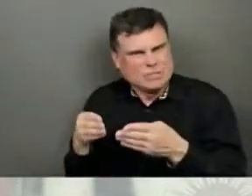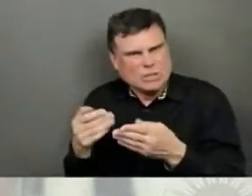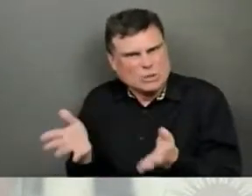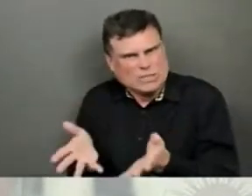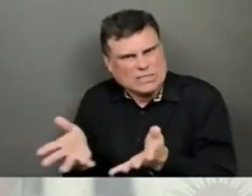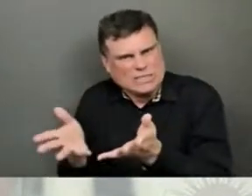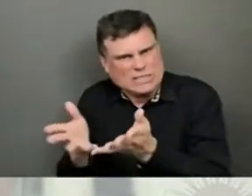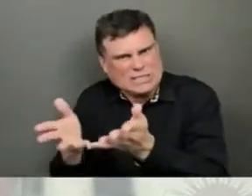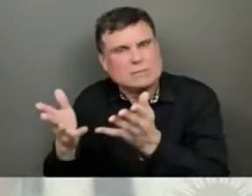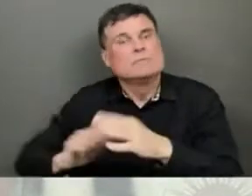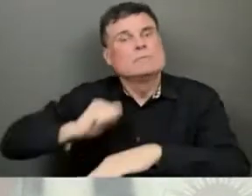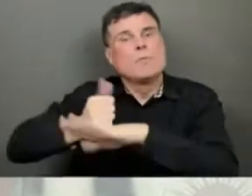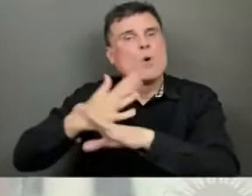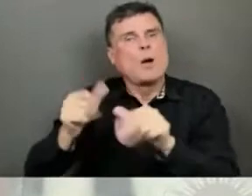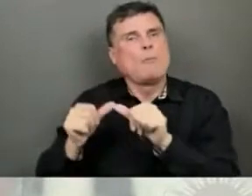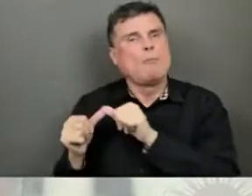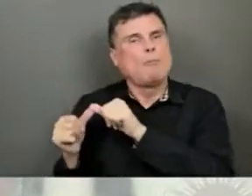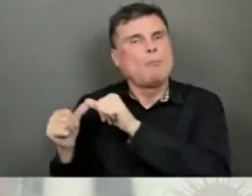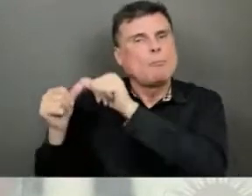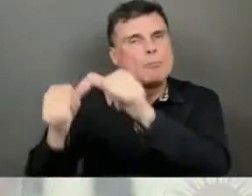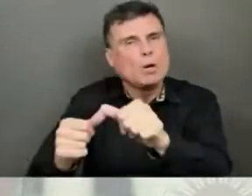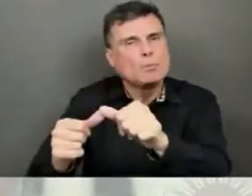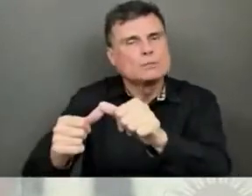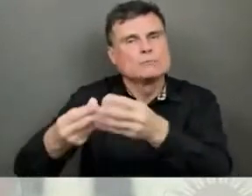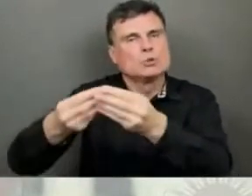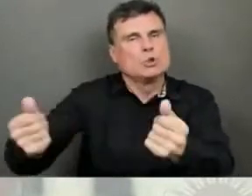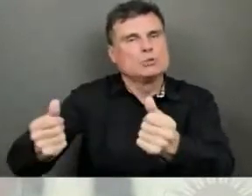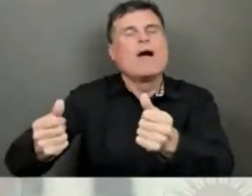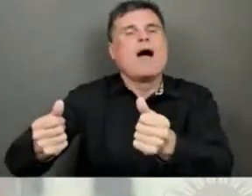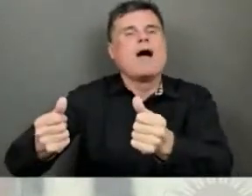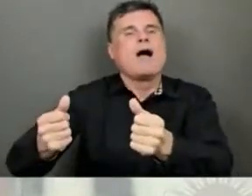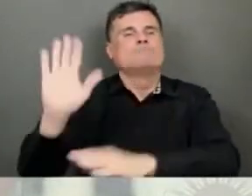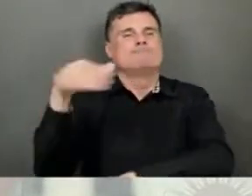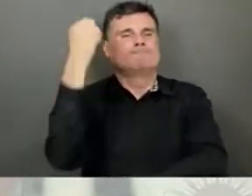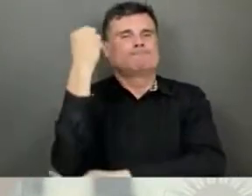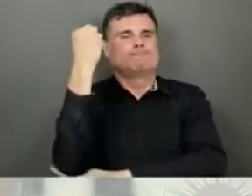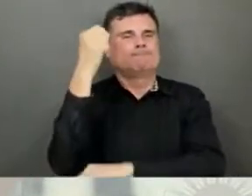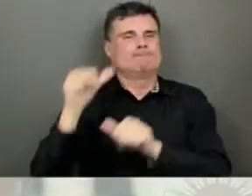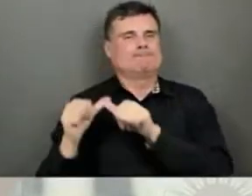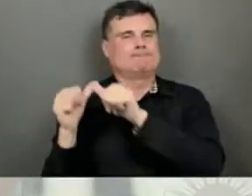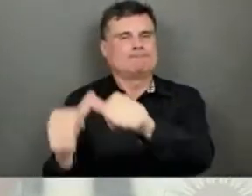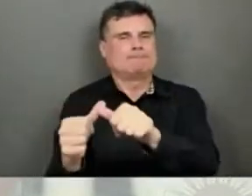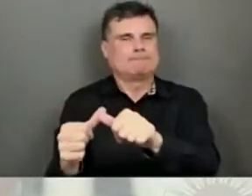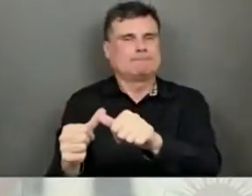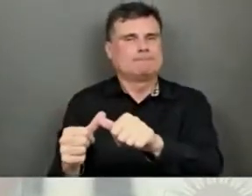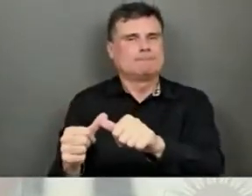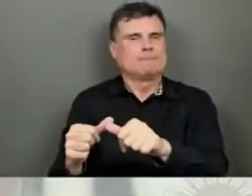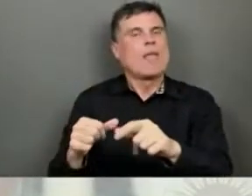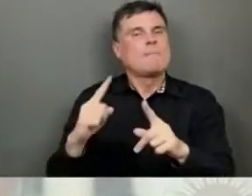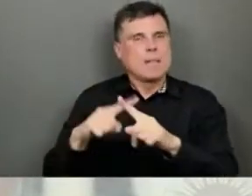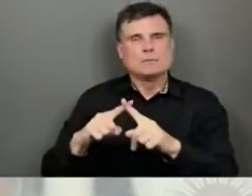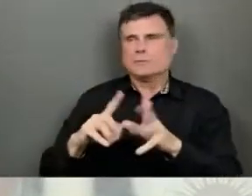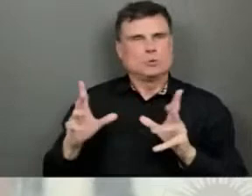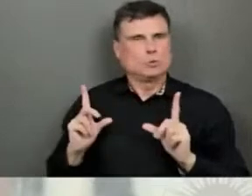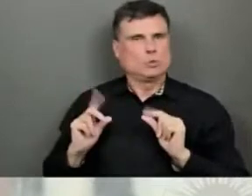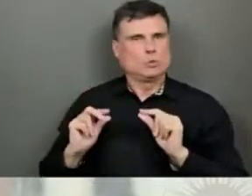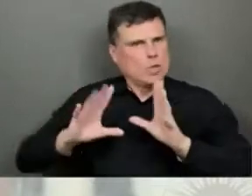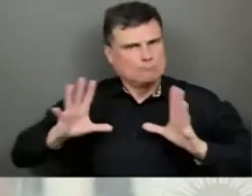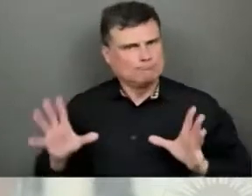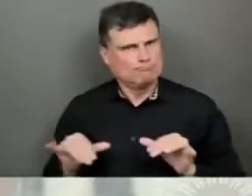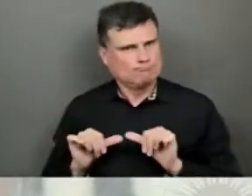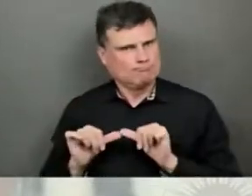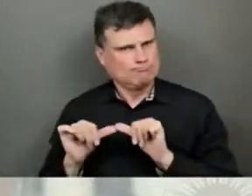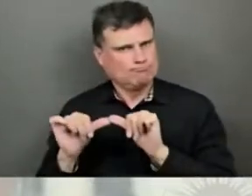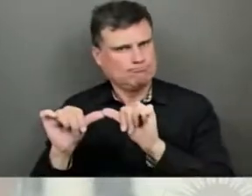in Merritt, whether it's in Clearwater, whether it's in Port Hardy, or whether it's in Vancouver or New Westminster or Prince George, that